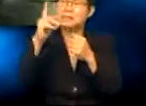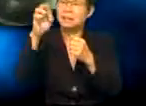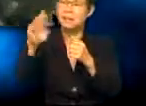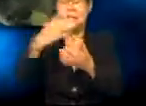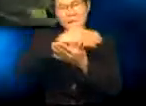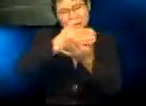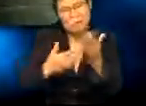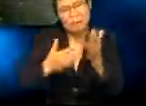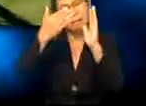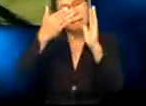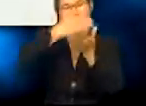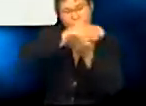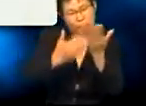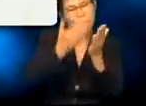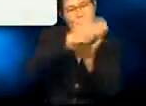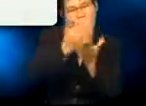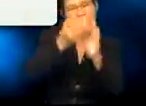these parts.